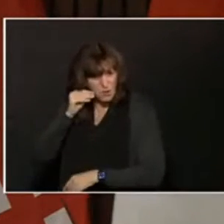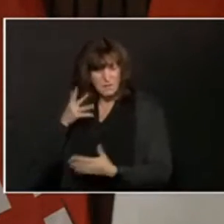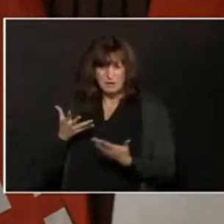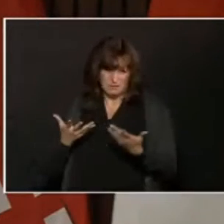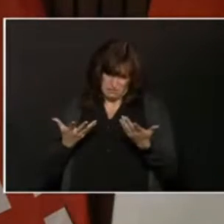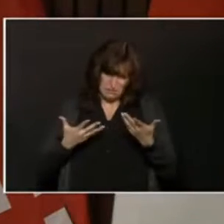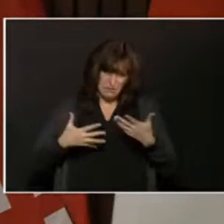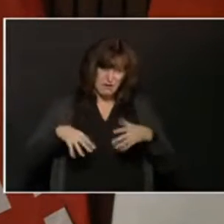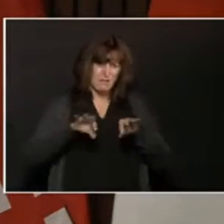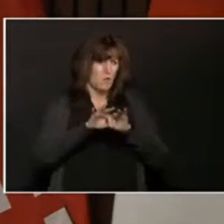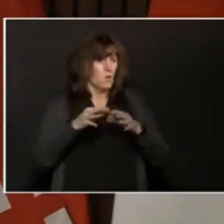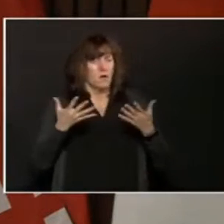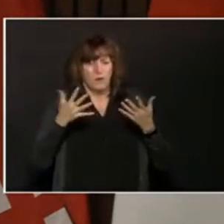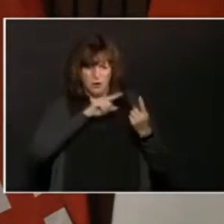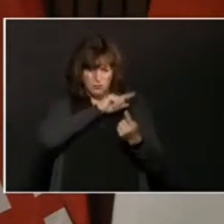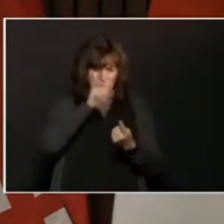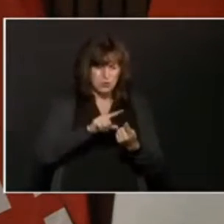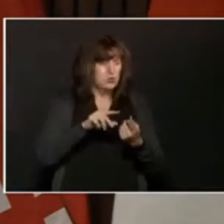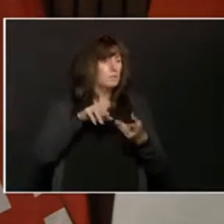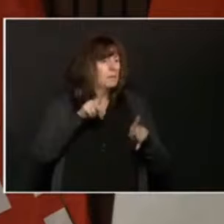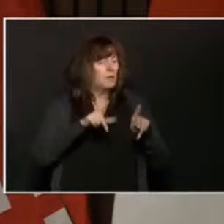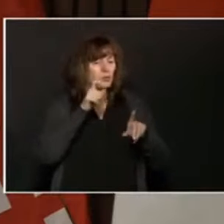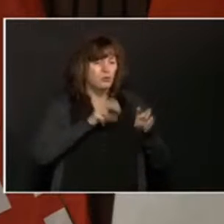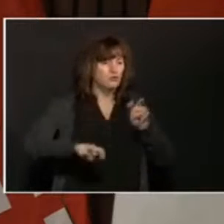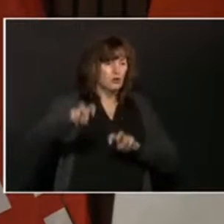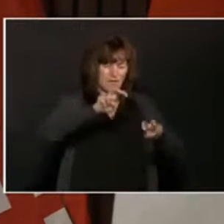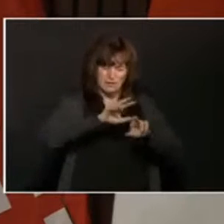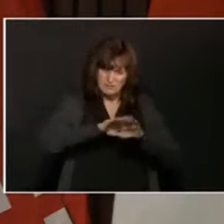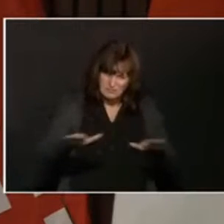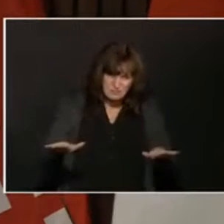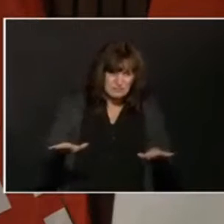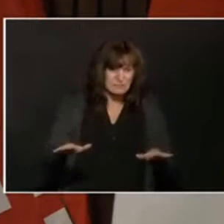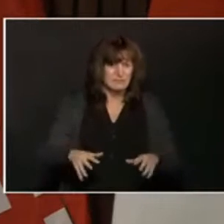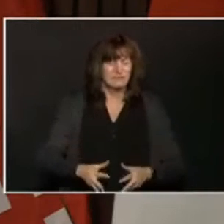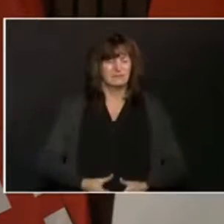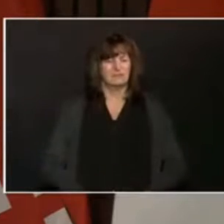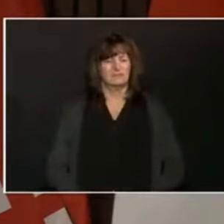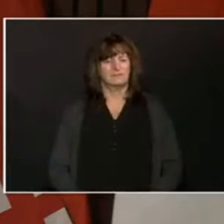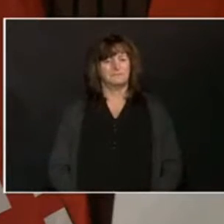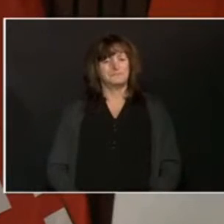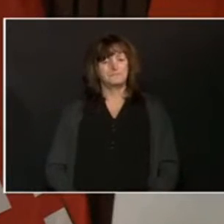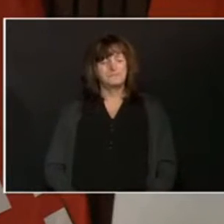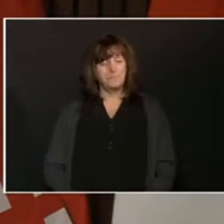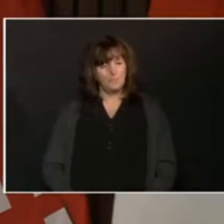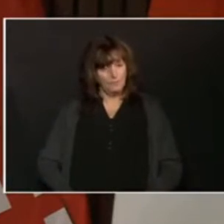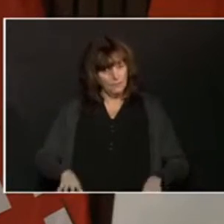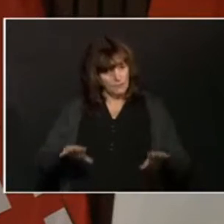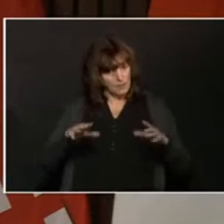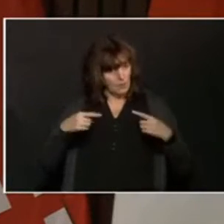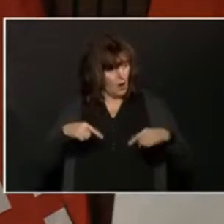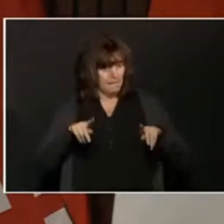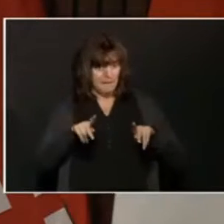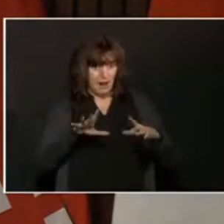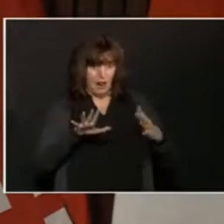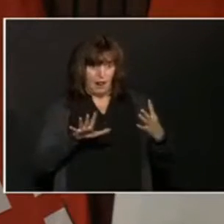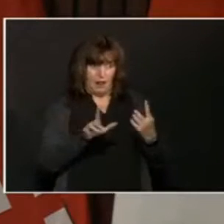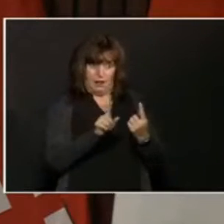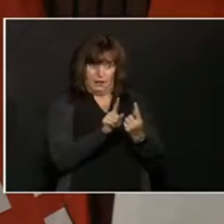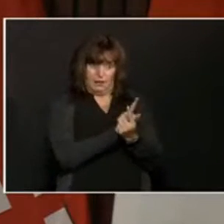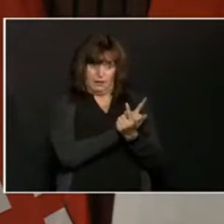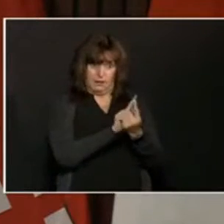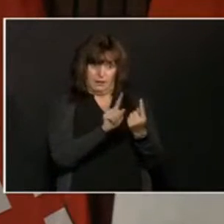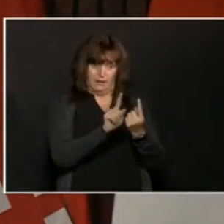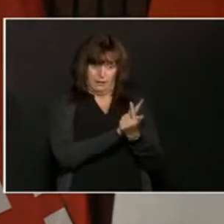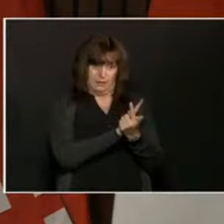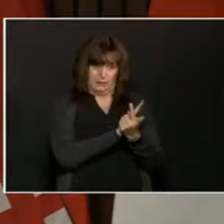briefings. And also things that reduce the likelihood of transmission when people come into contact with others. So although there persists some debate,